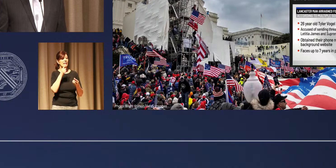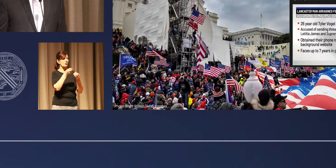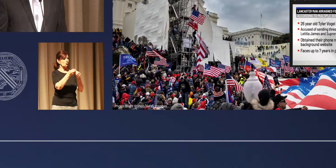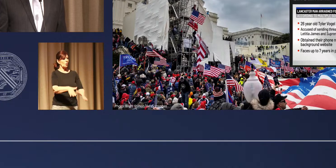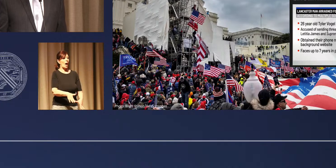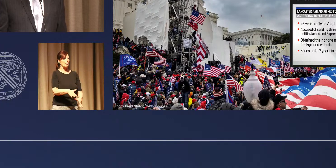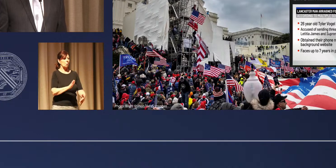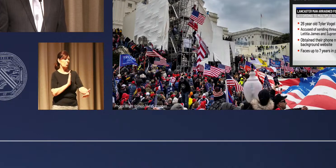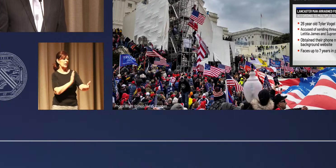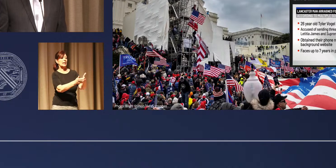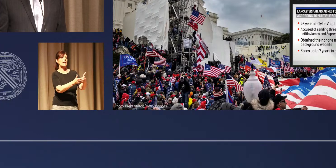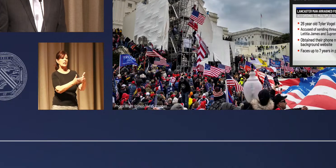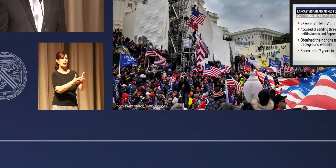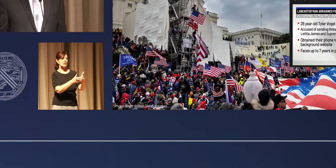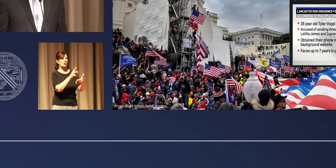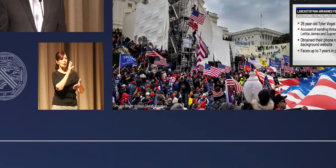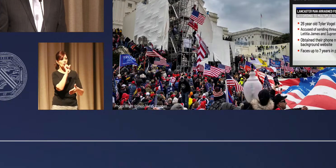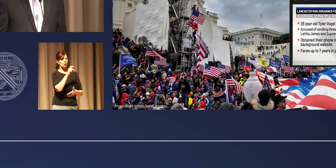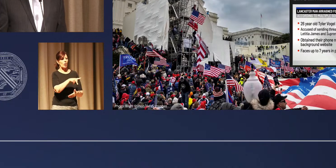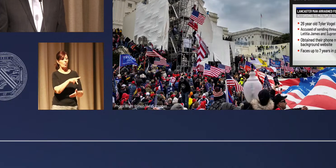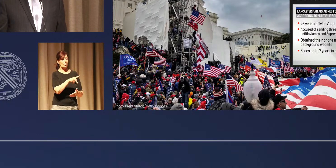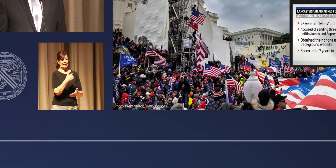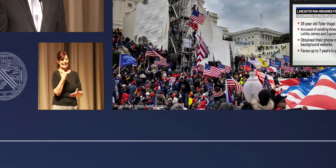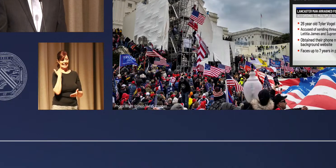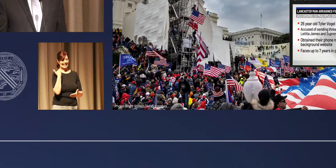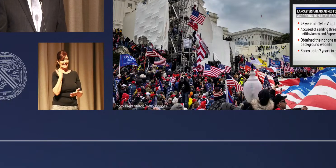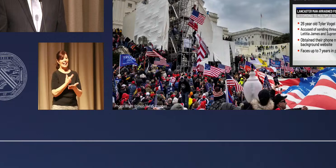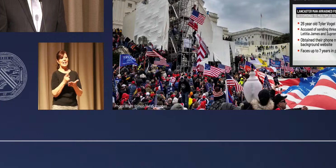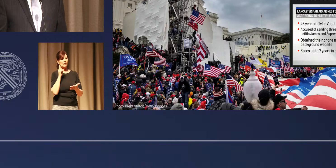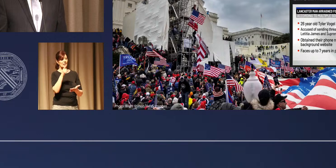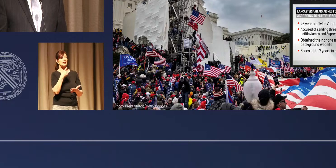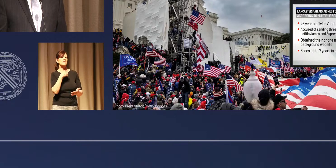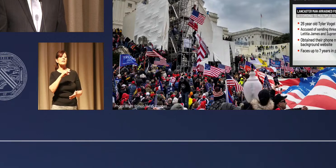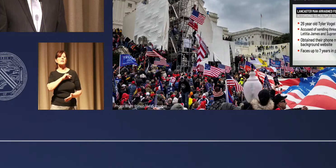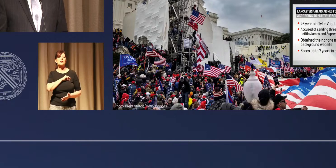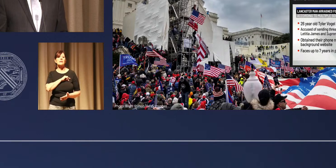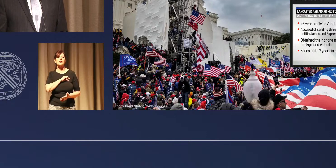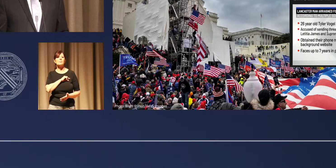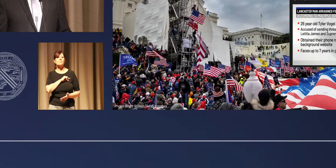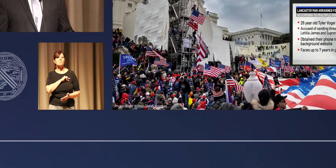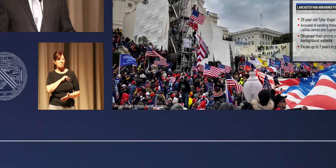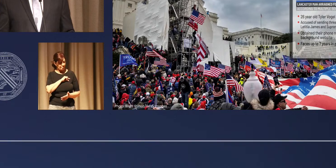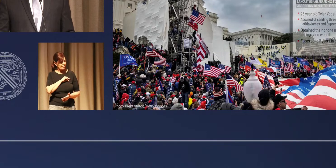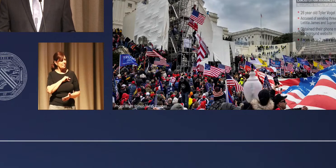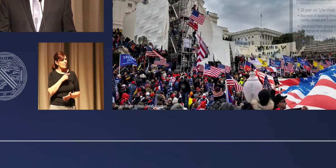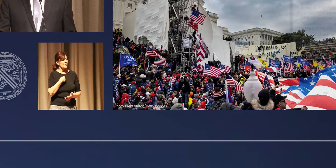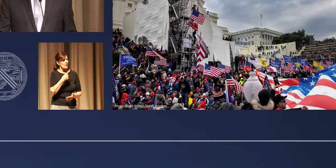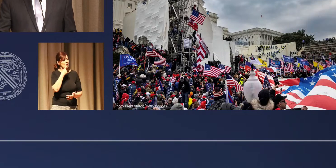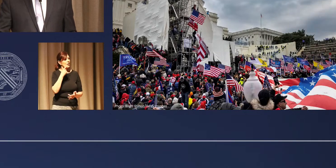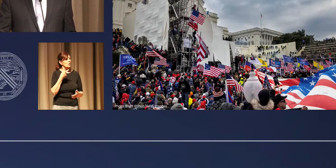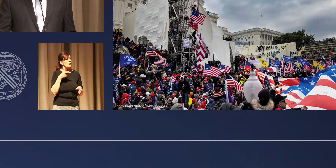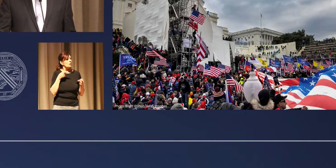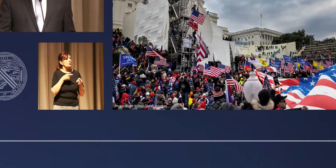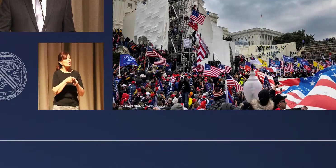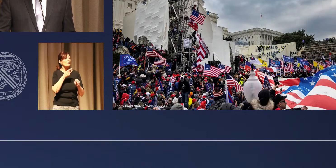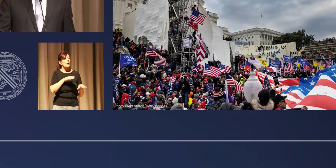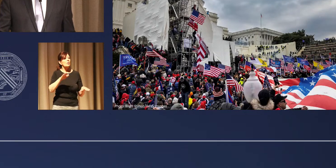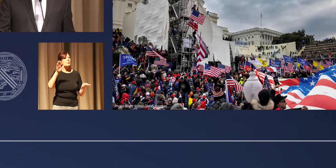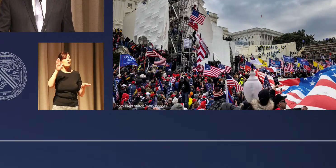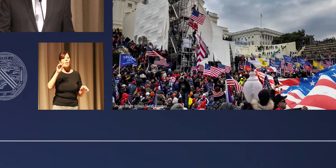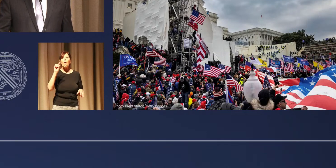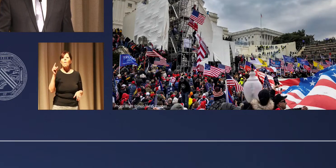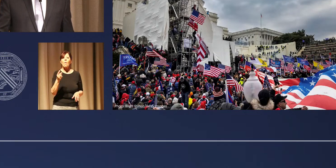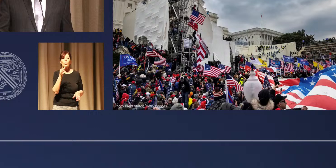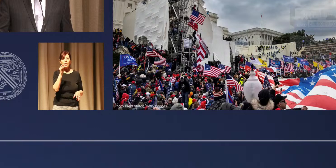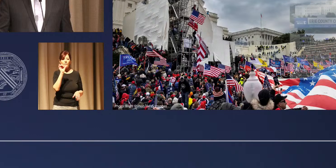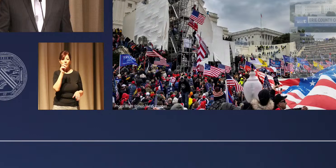against the former president, and just in the last week, he pleaded guilty. As I noted during my inaugural, only Franklin